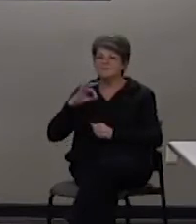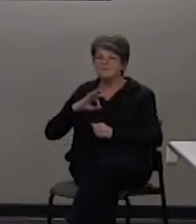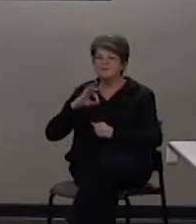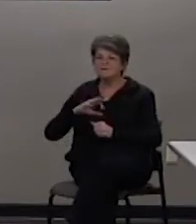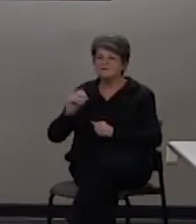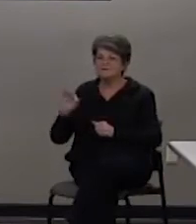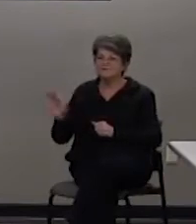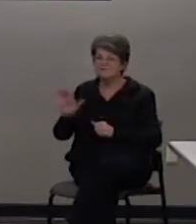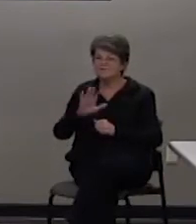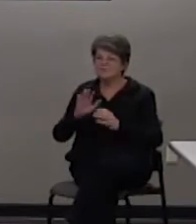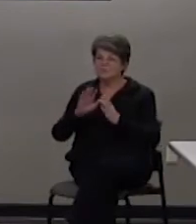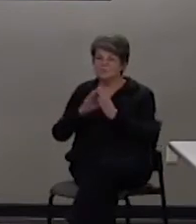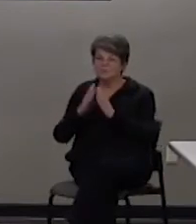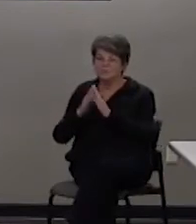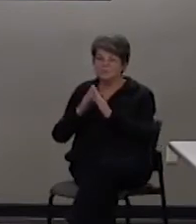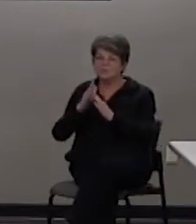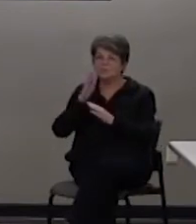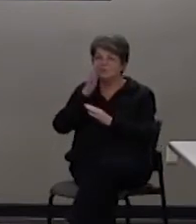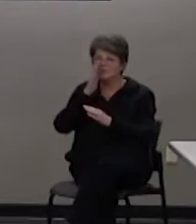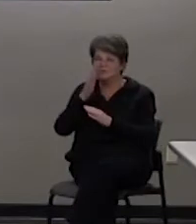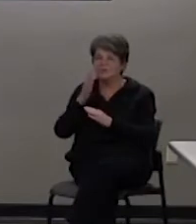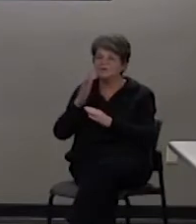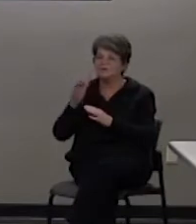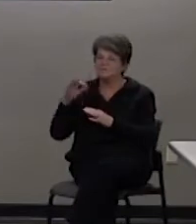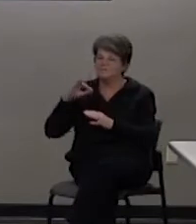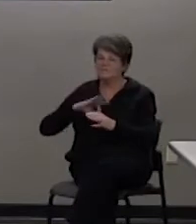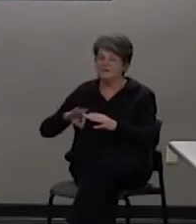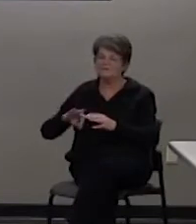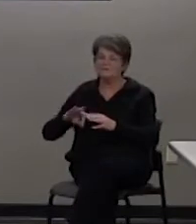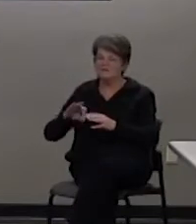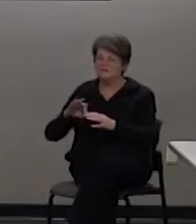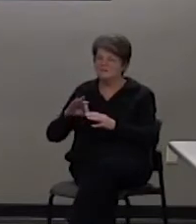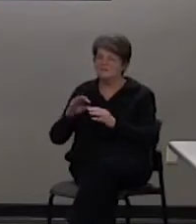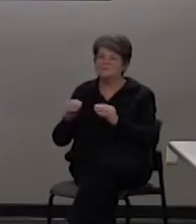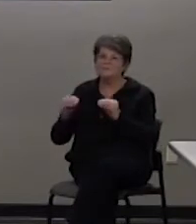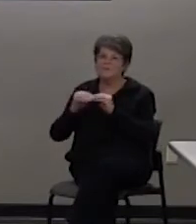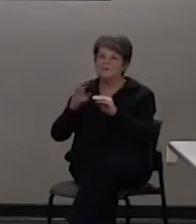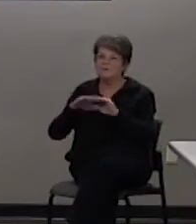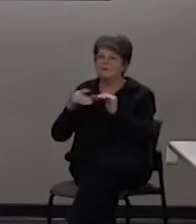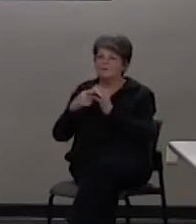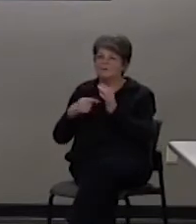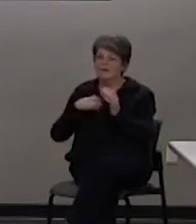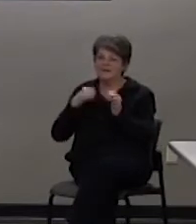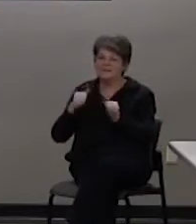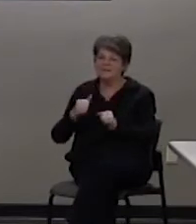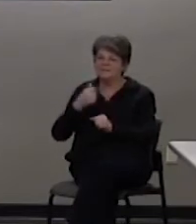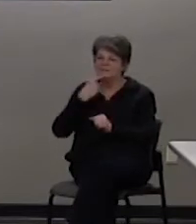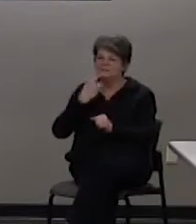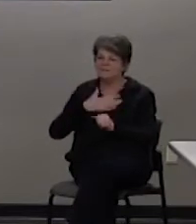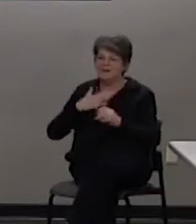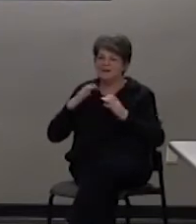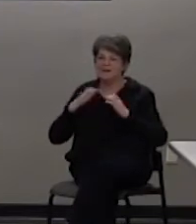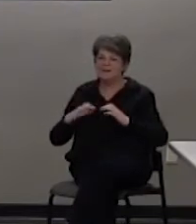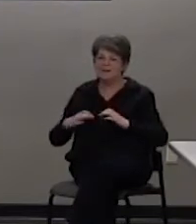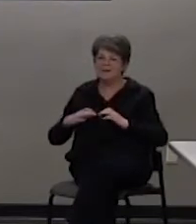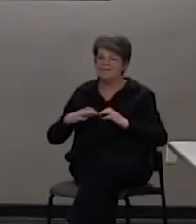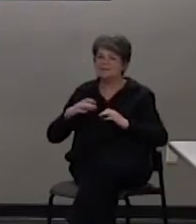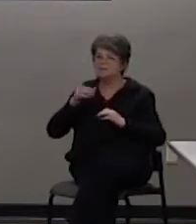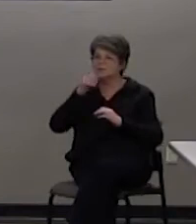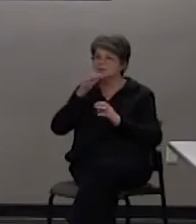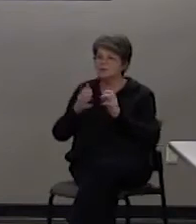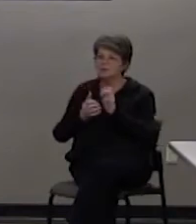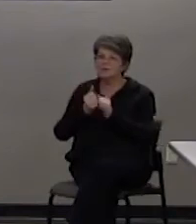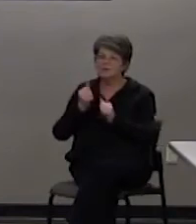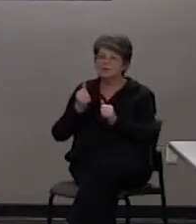of your community will reap from this goes well beyond what I can express to you. My clients that have been the most successful